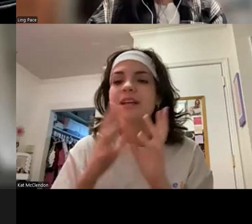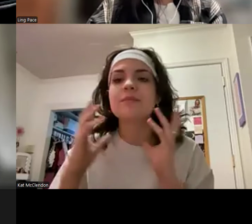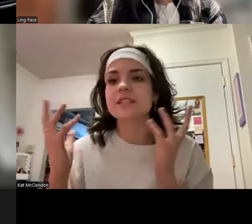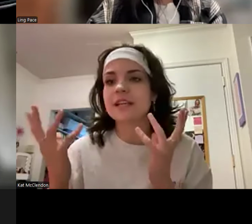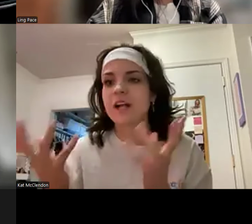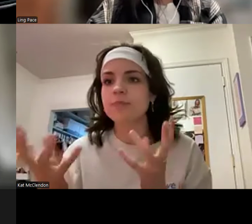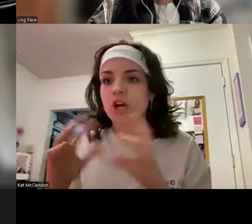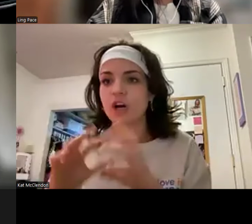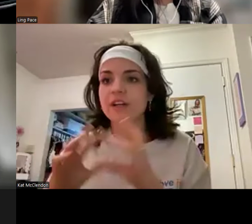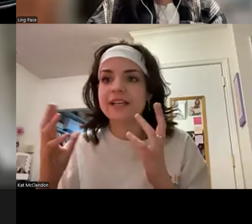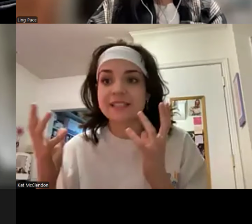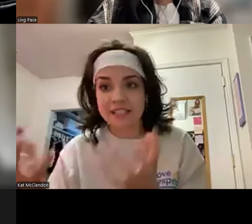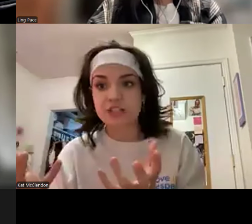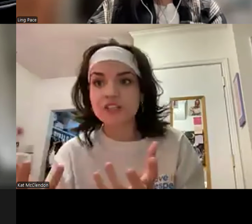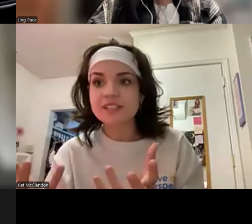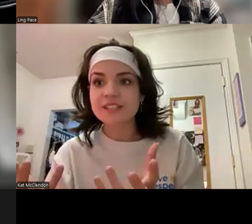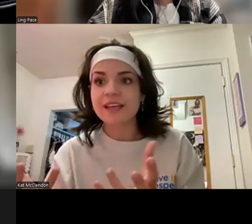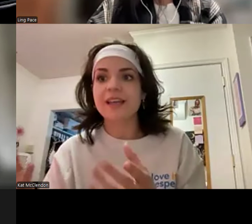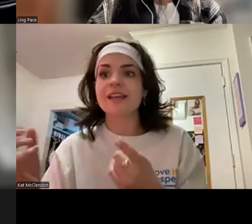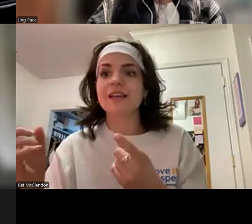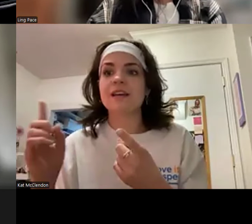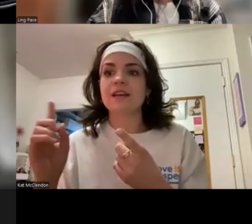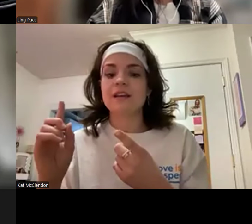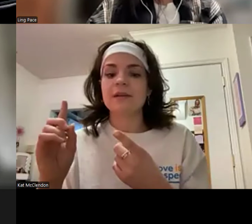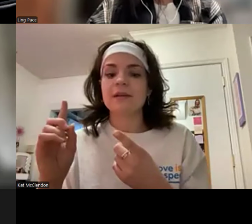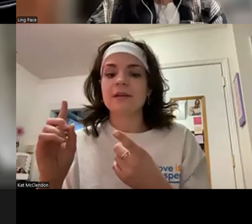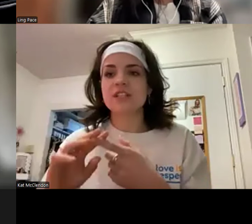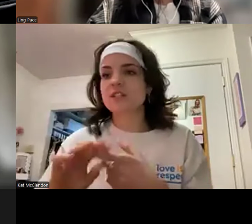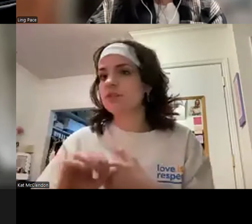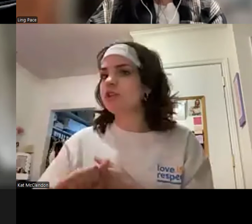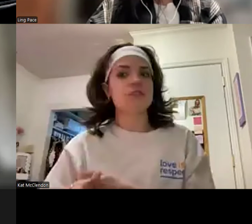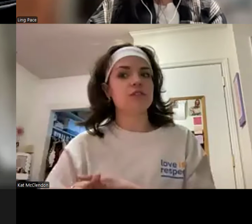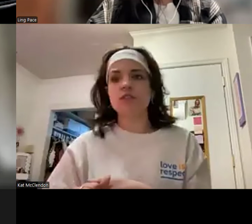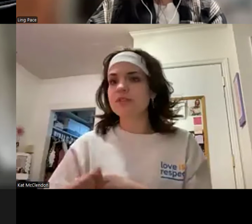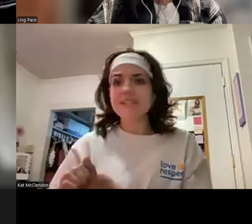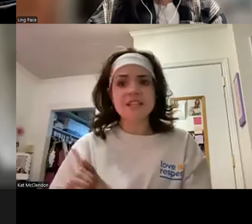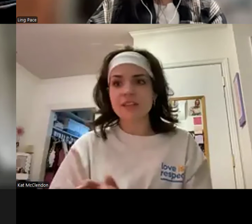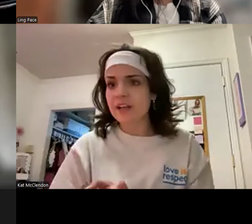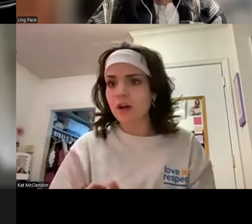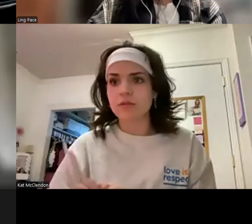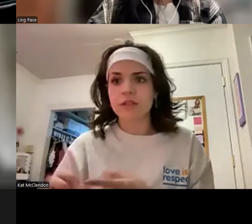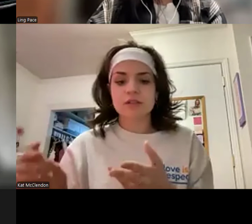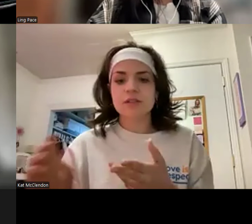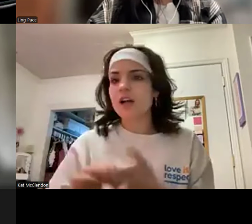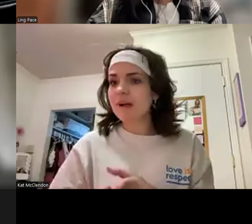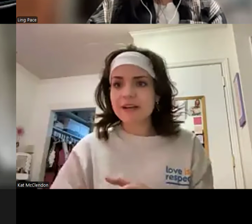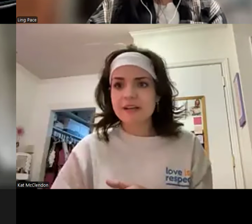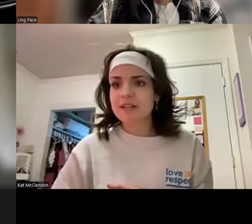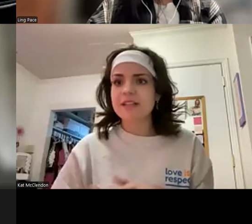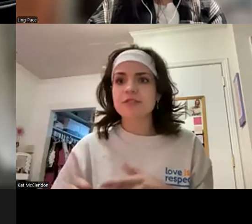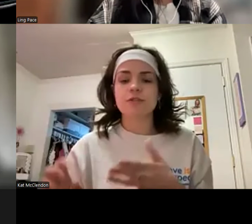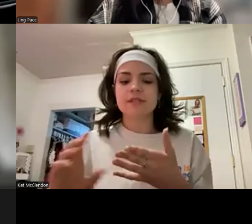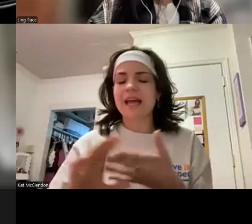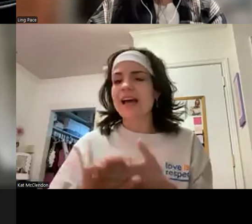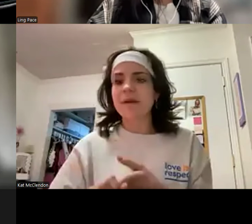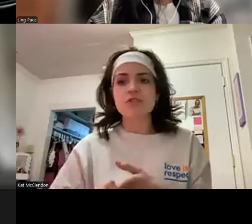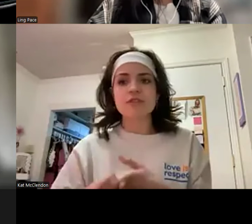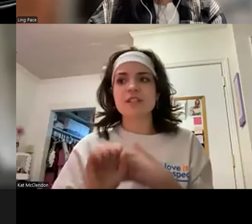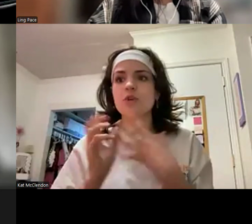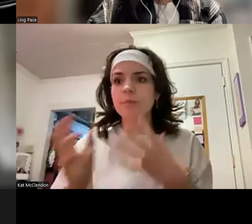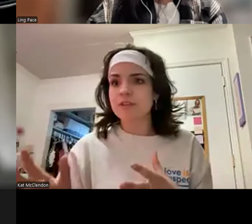being able to help target teachers in just use it in your lingo, talk about it in your classrooms,